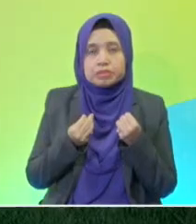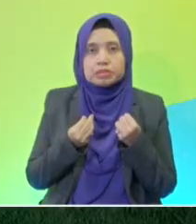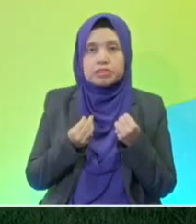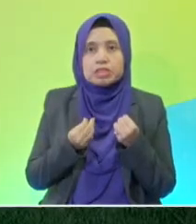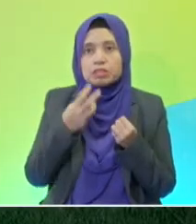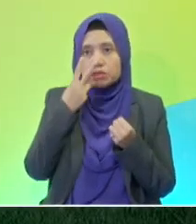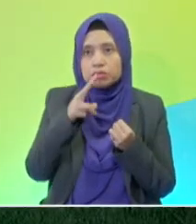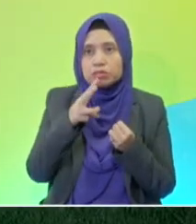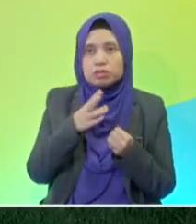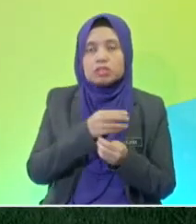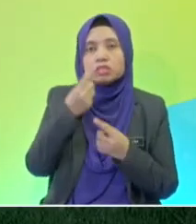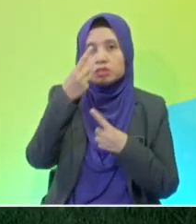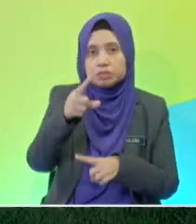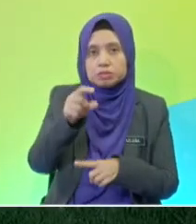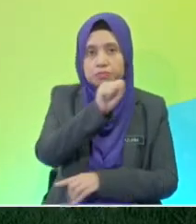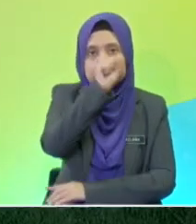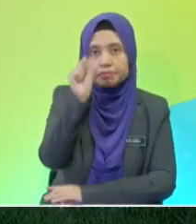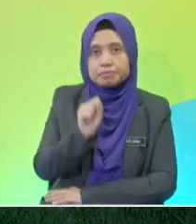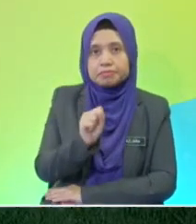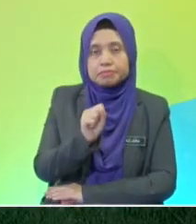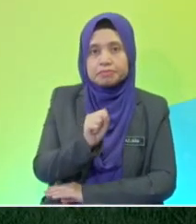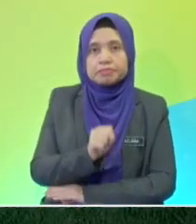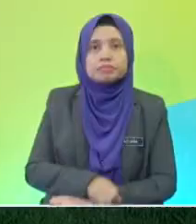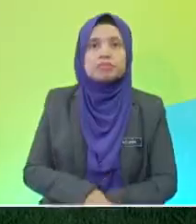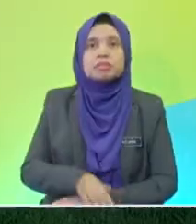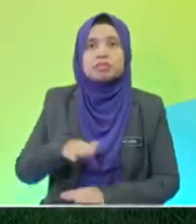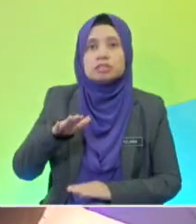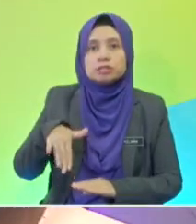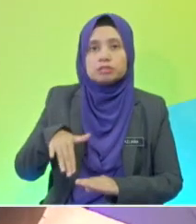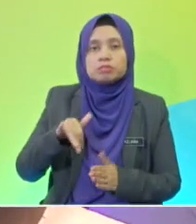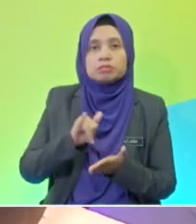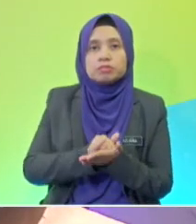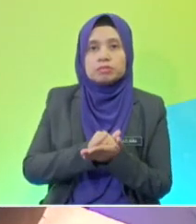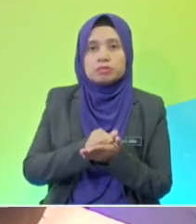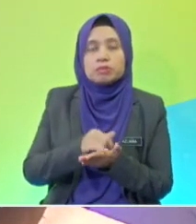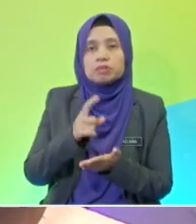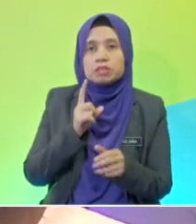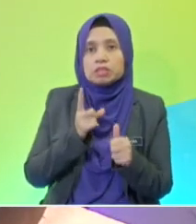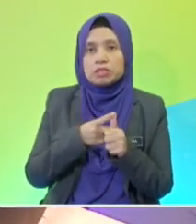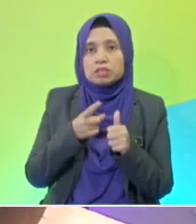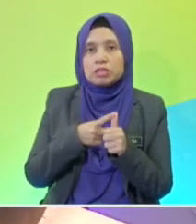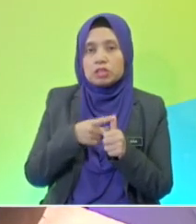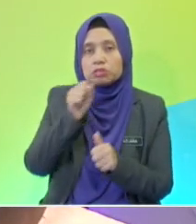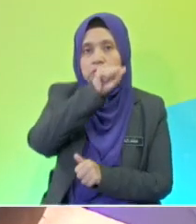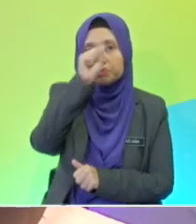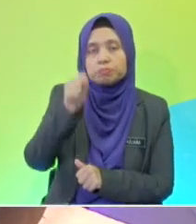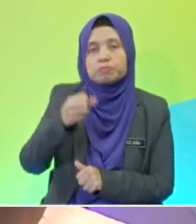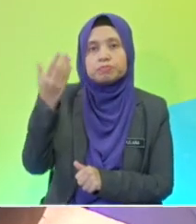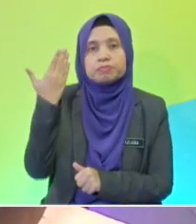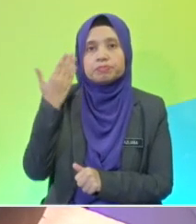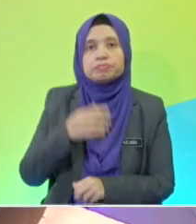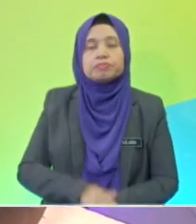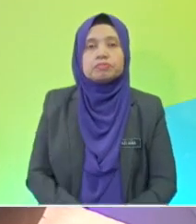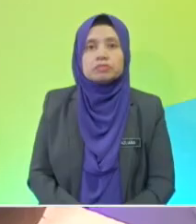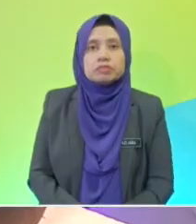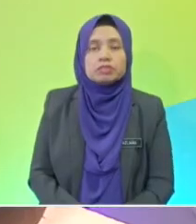details and answer the questions. Okay. But before we listen to the audio, we will first look at the question first. Alright.